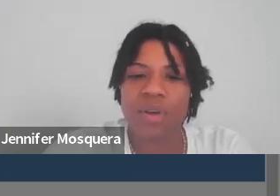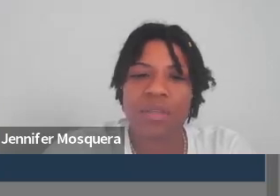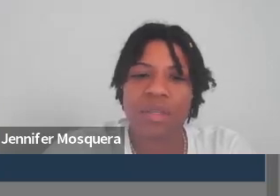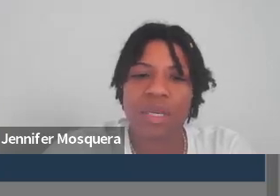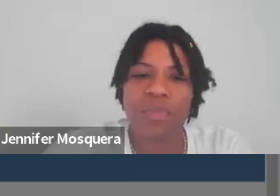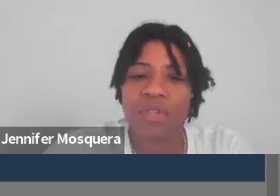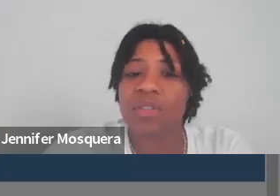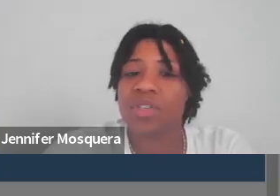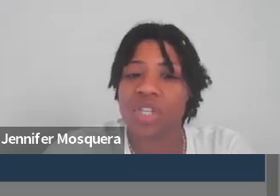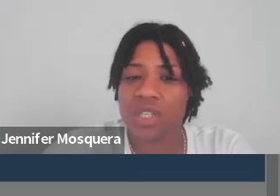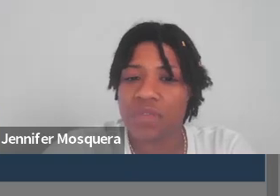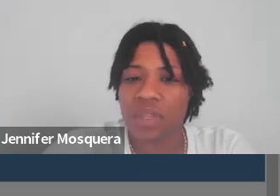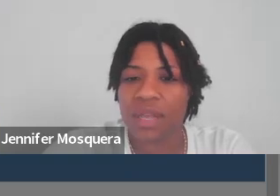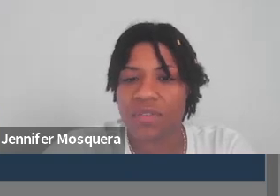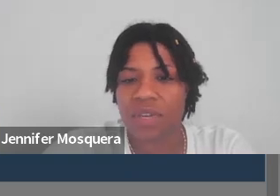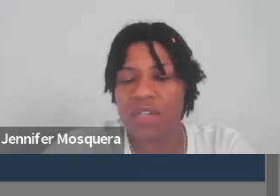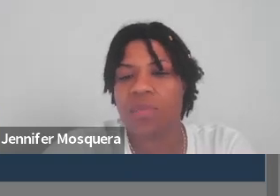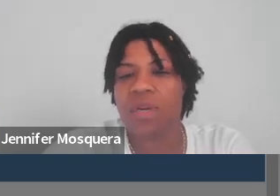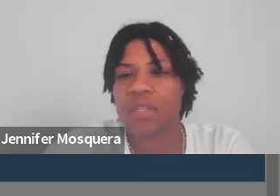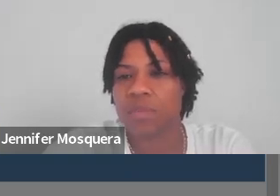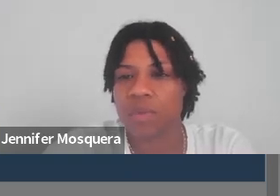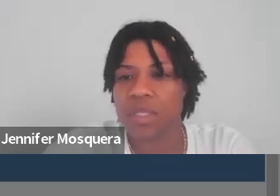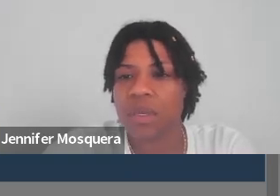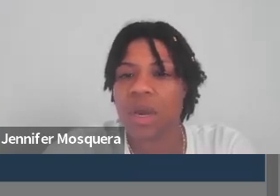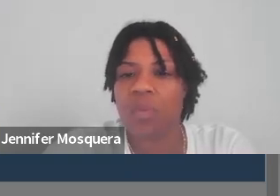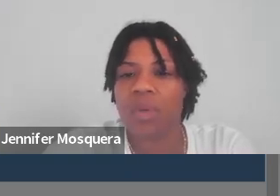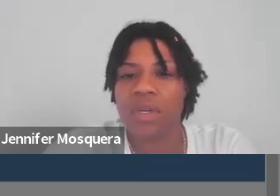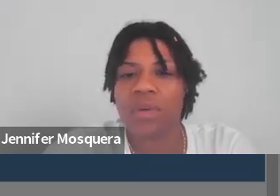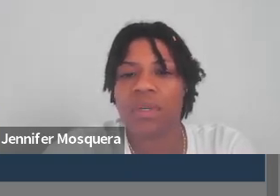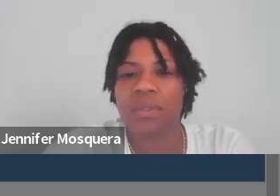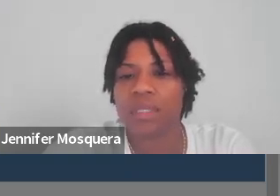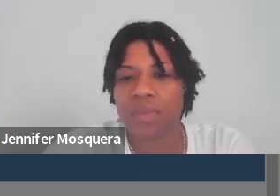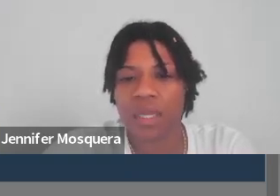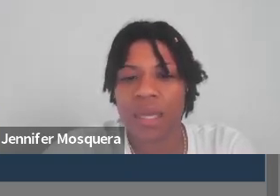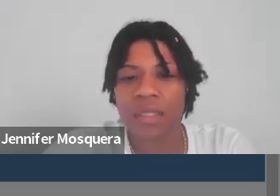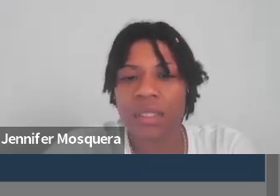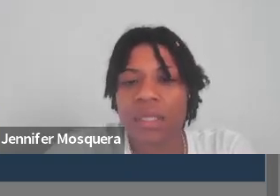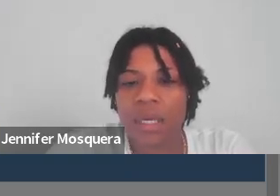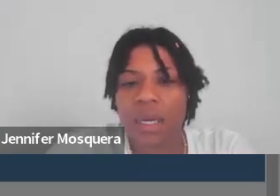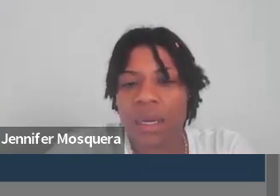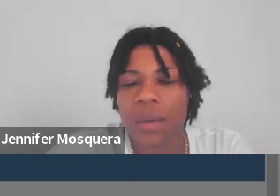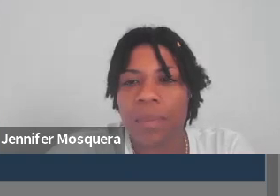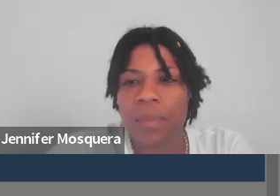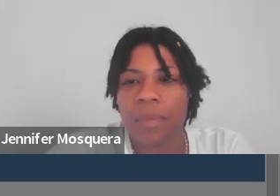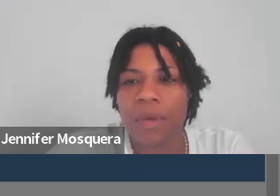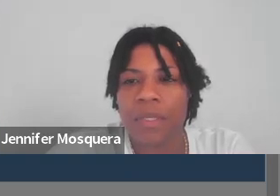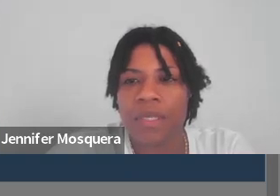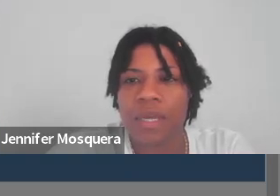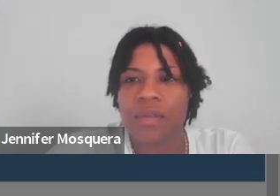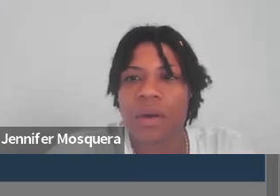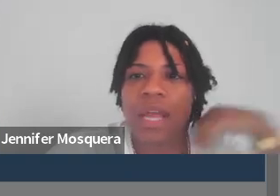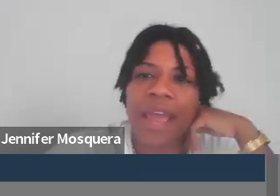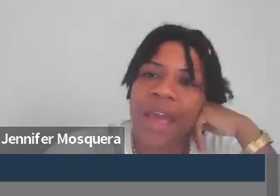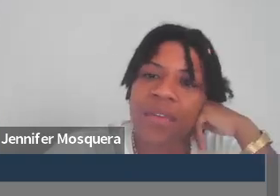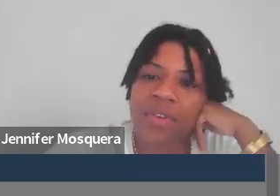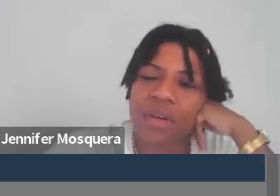to address the percentage changes for the classifications, but at this moment, we don't currently display that. And